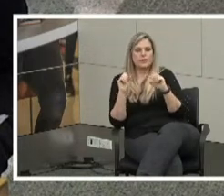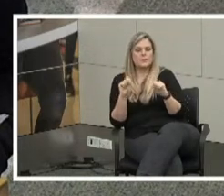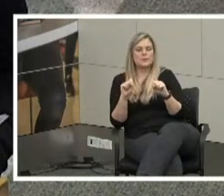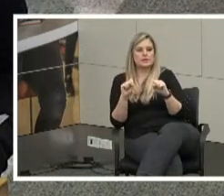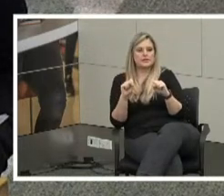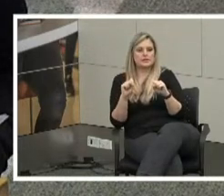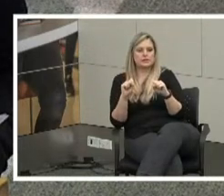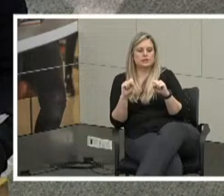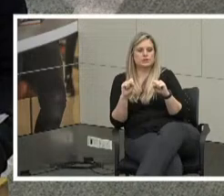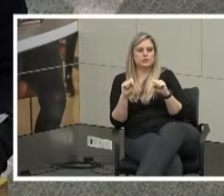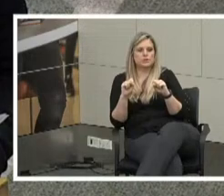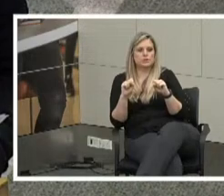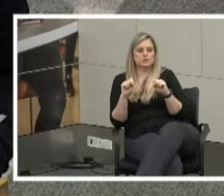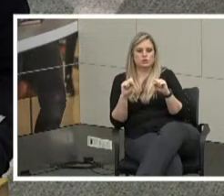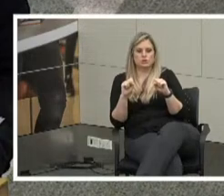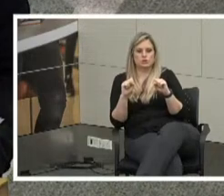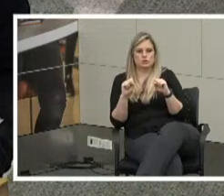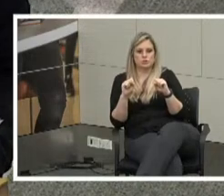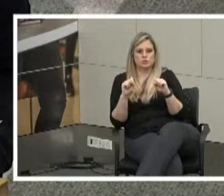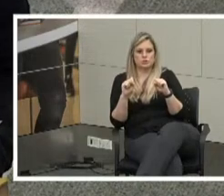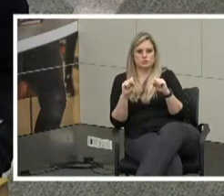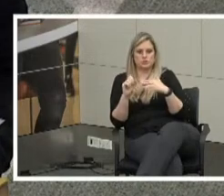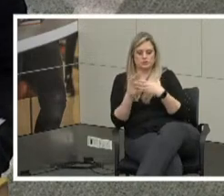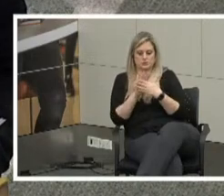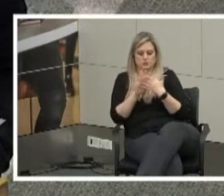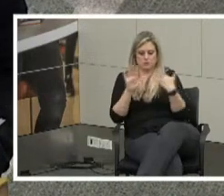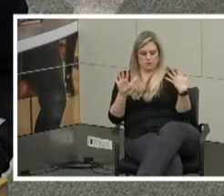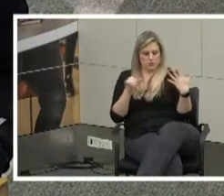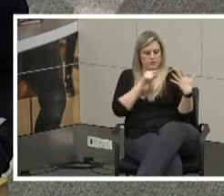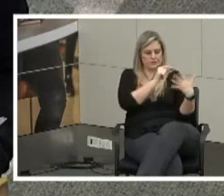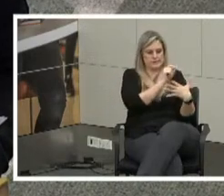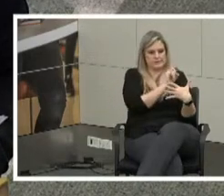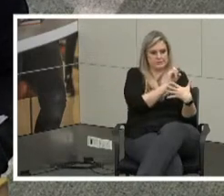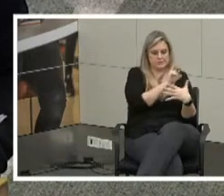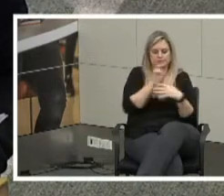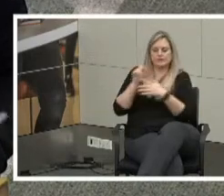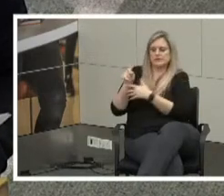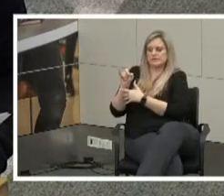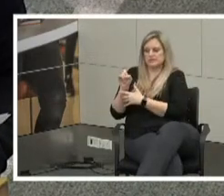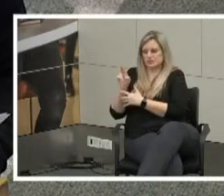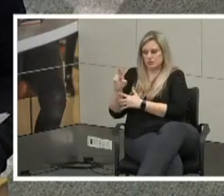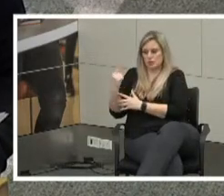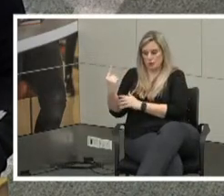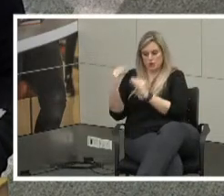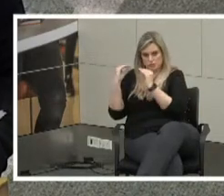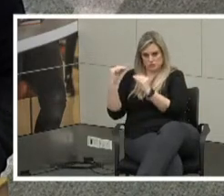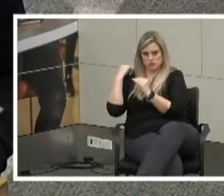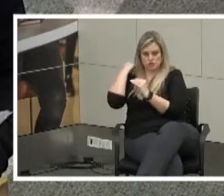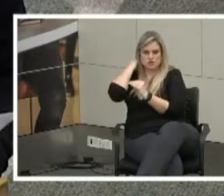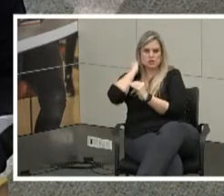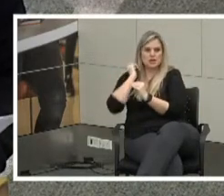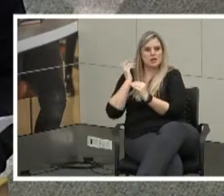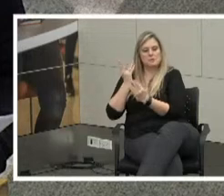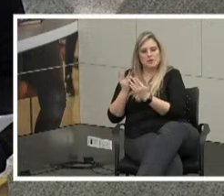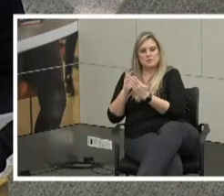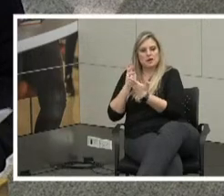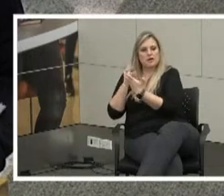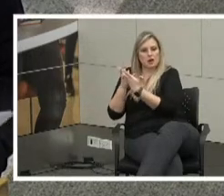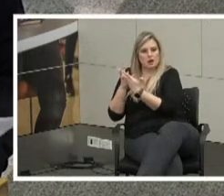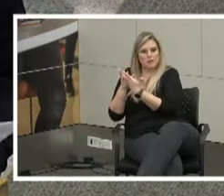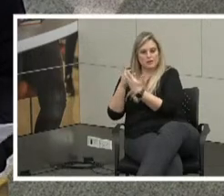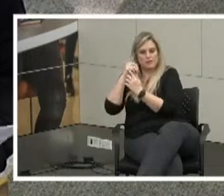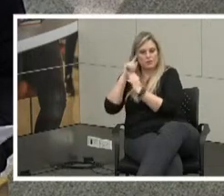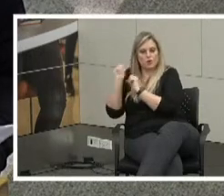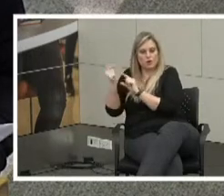to distinguish between what is tier one instruction and maybe accommodating for all